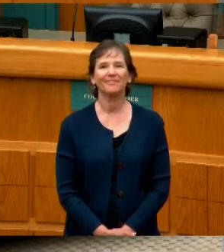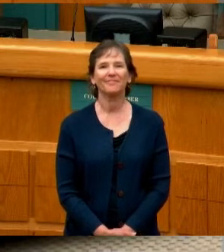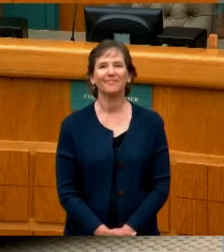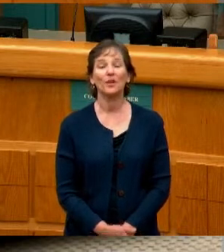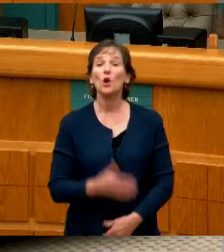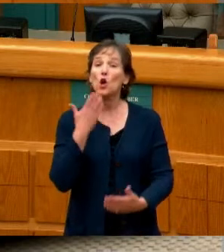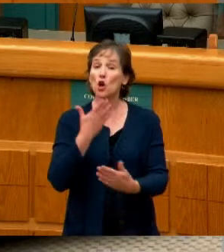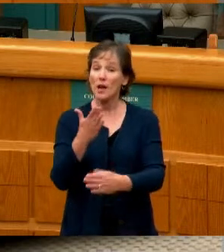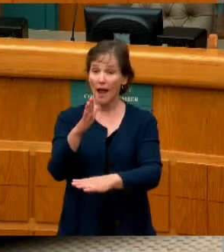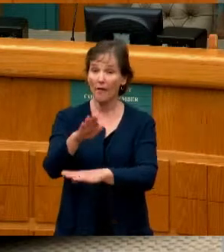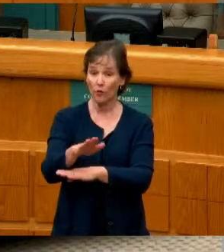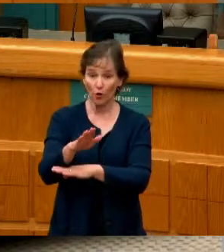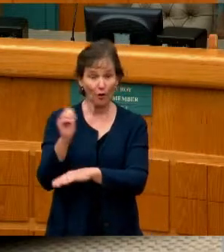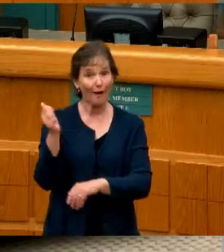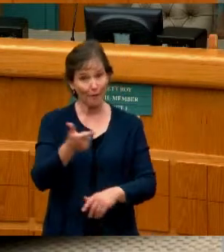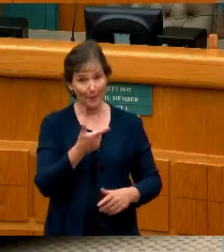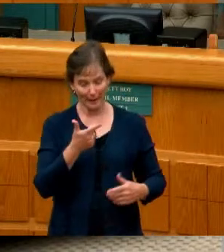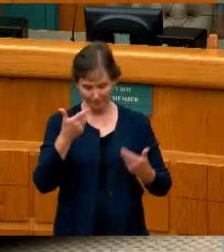reporte.